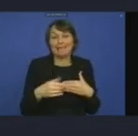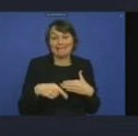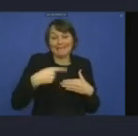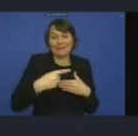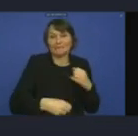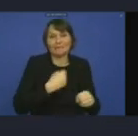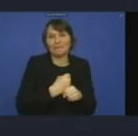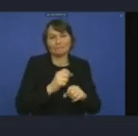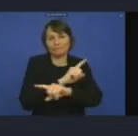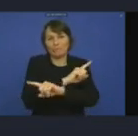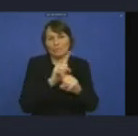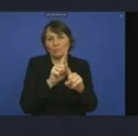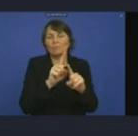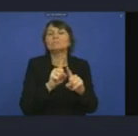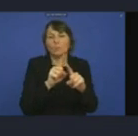under Brussels,